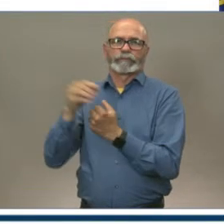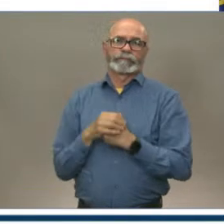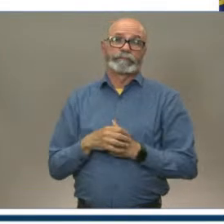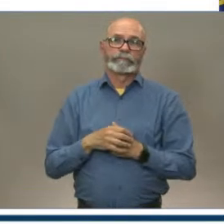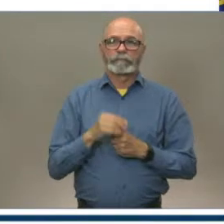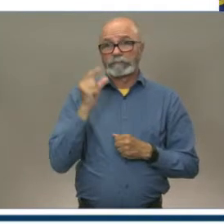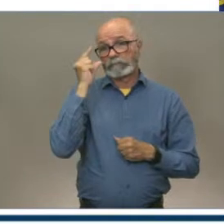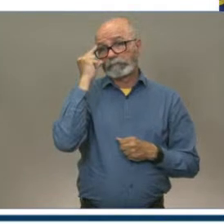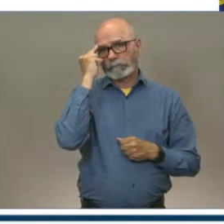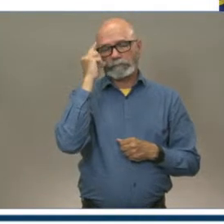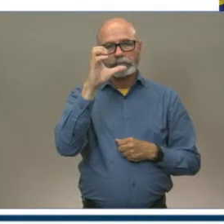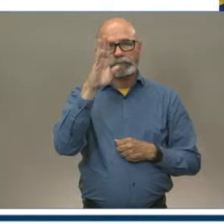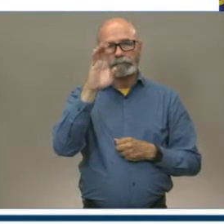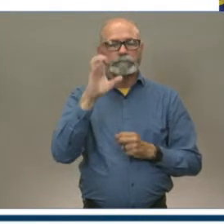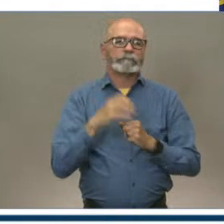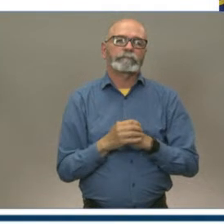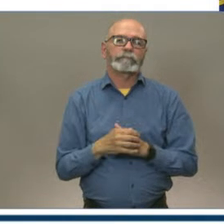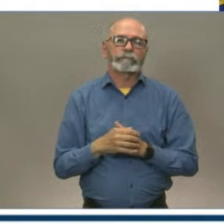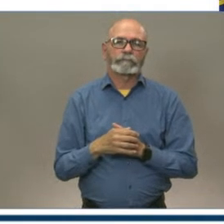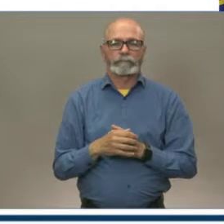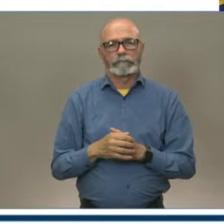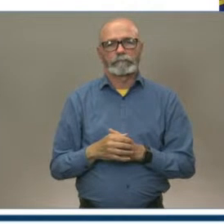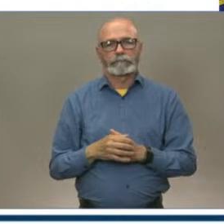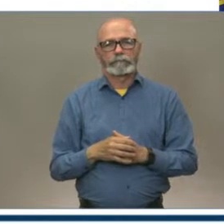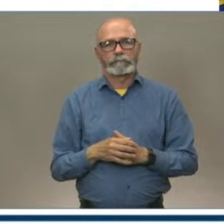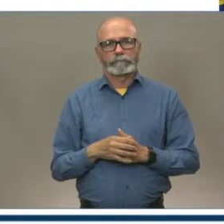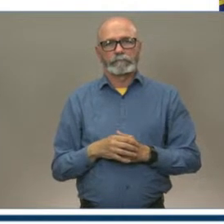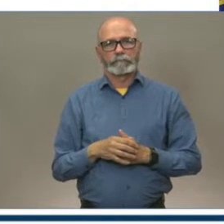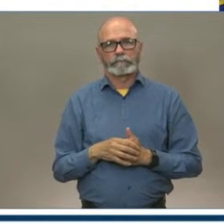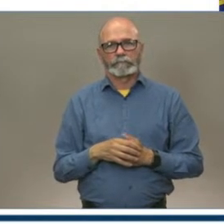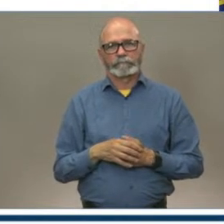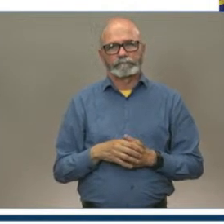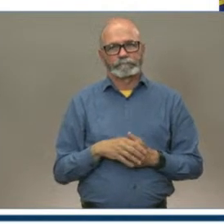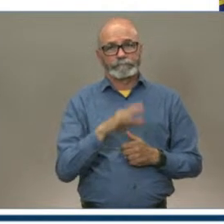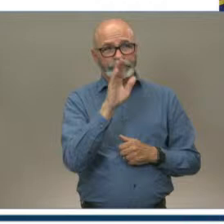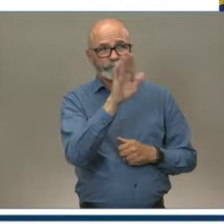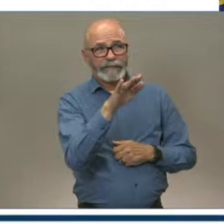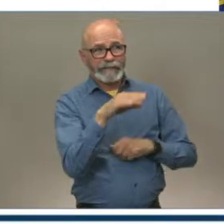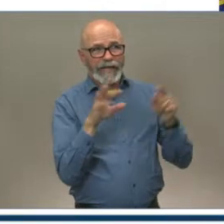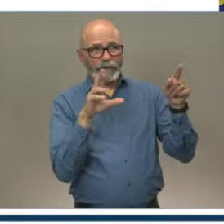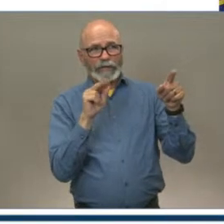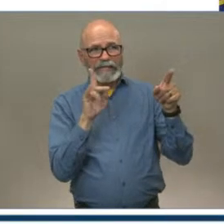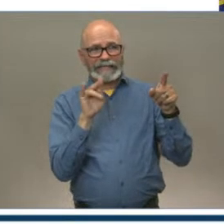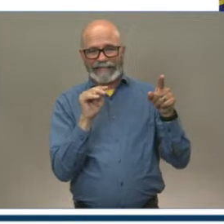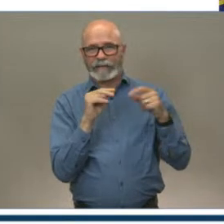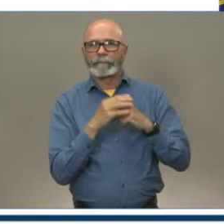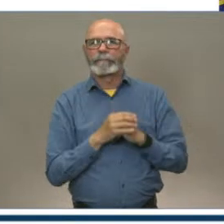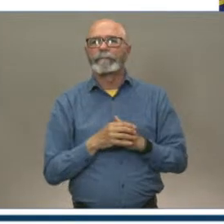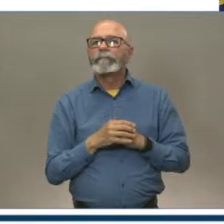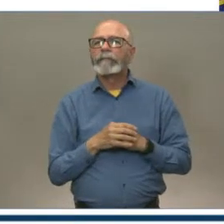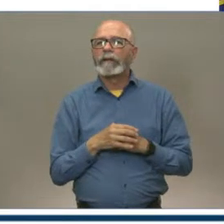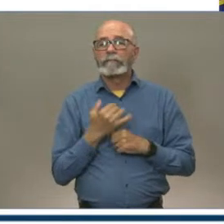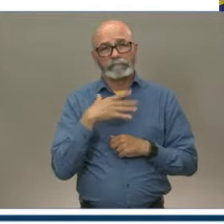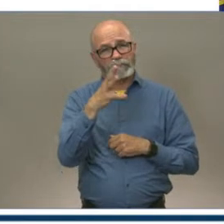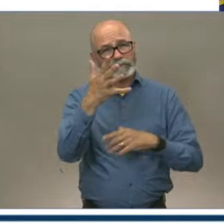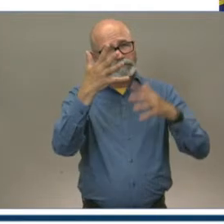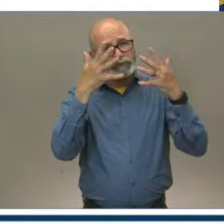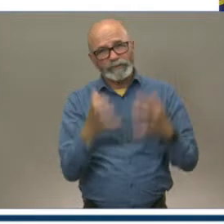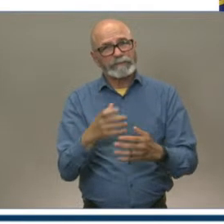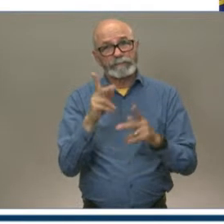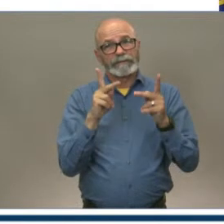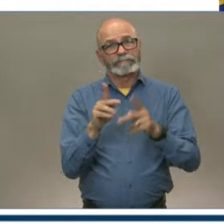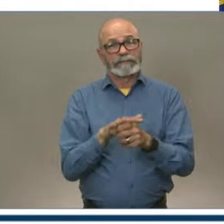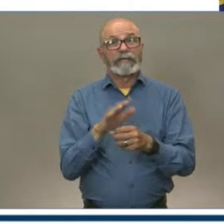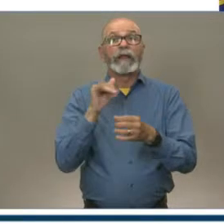CBC. Hi, thanks very much. Premier, you've characterized the call for people to stay in their communities and close to